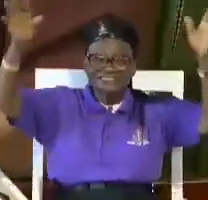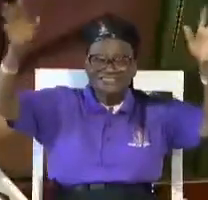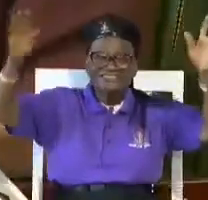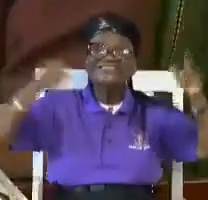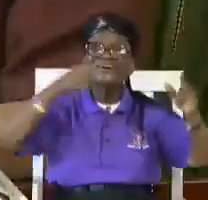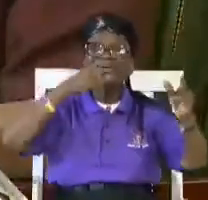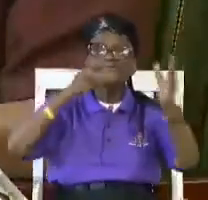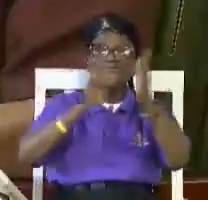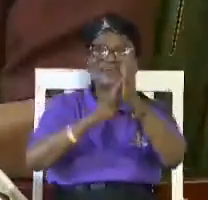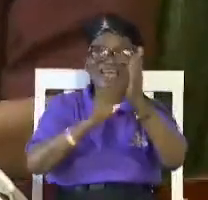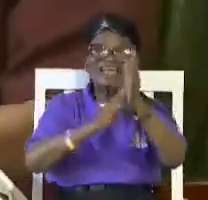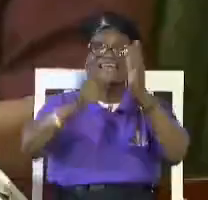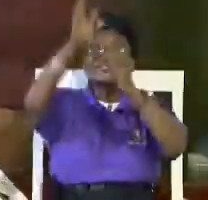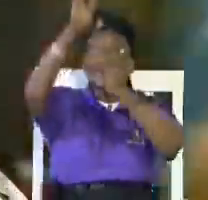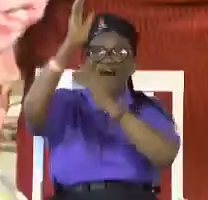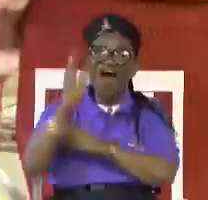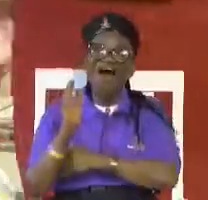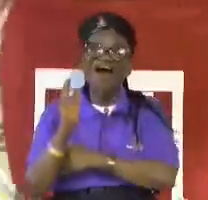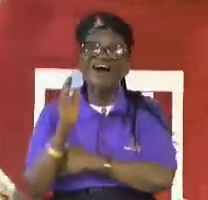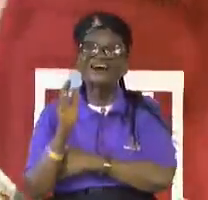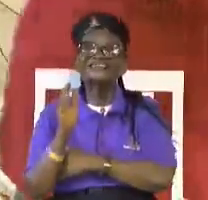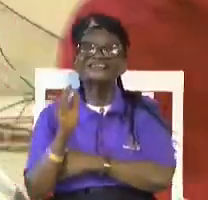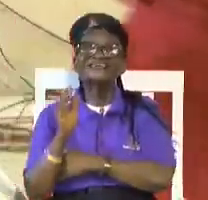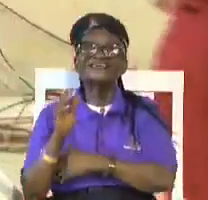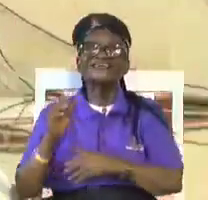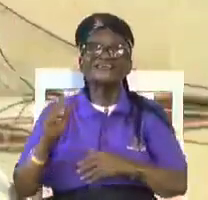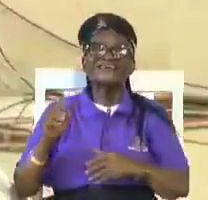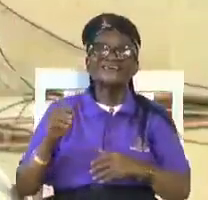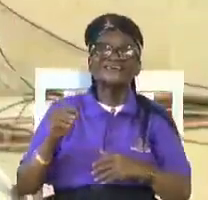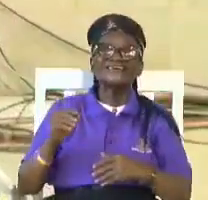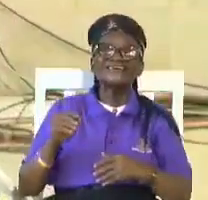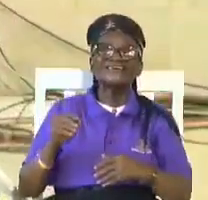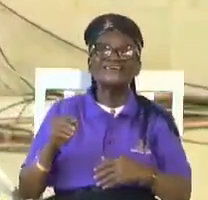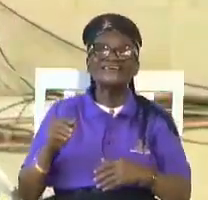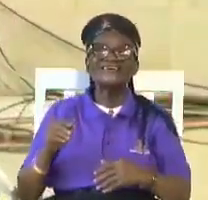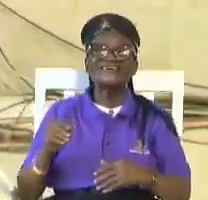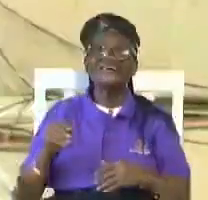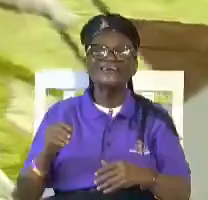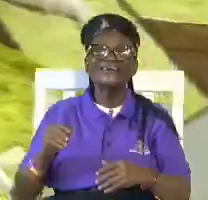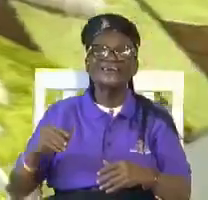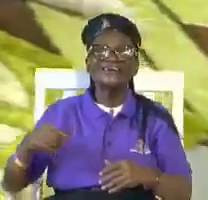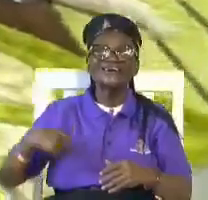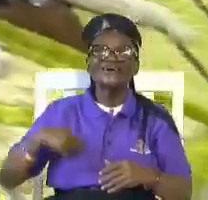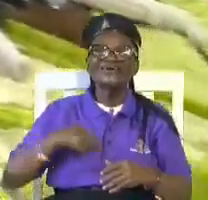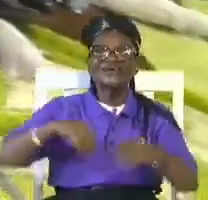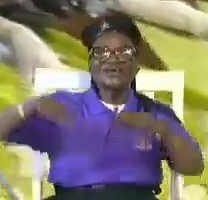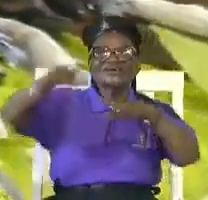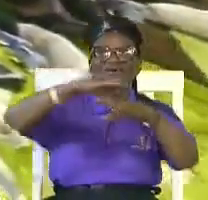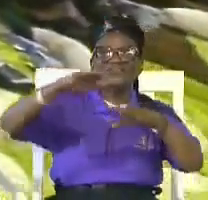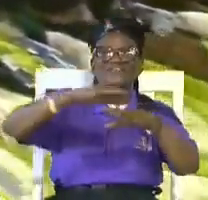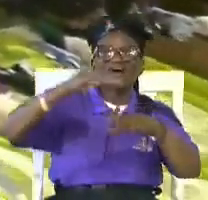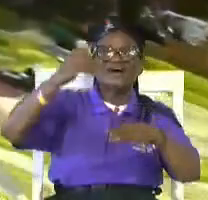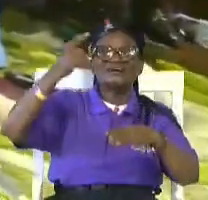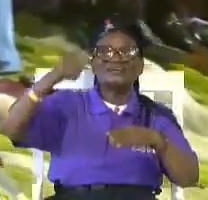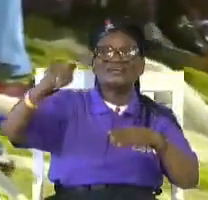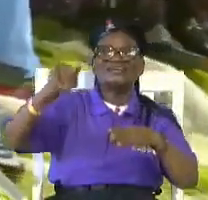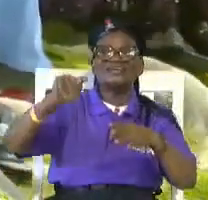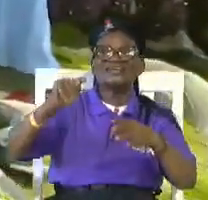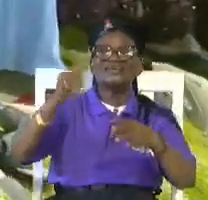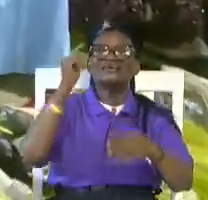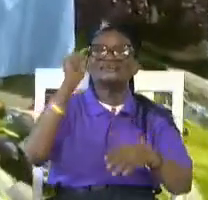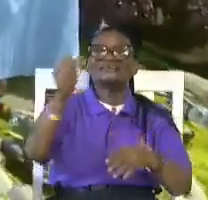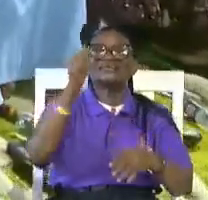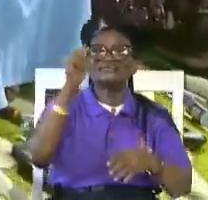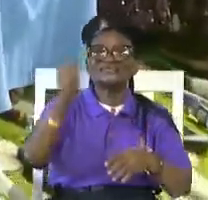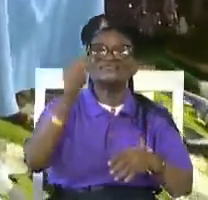Praise God! We cannot have heard those testimonies and not want to thank God.